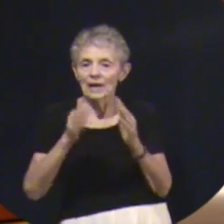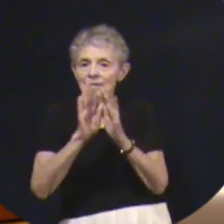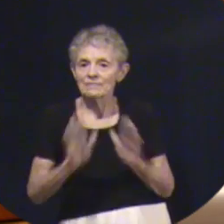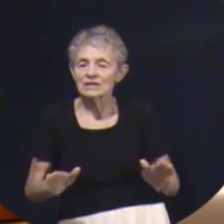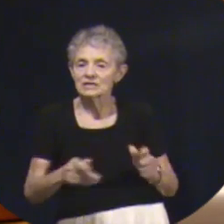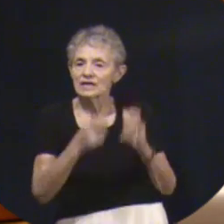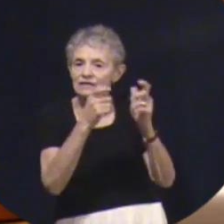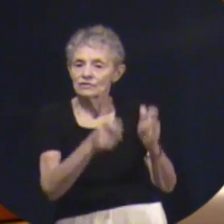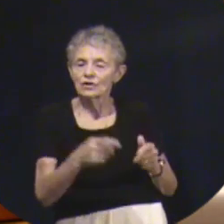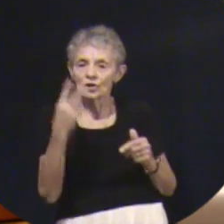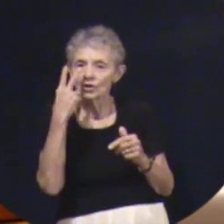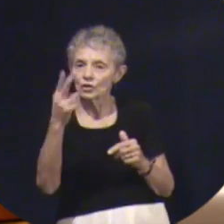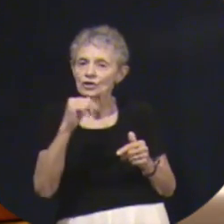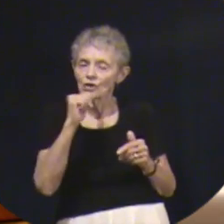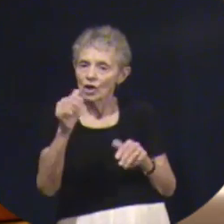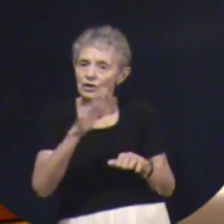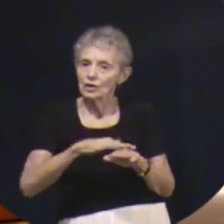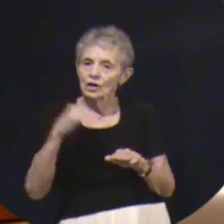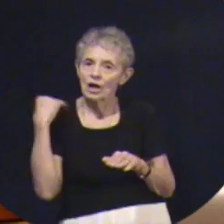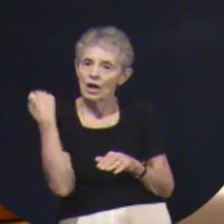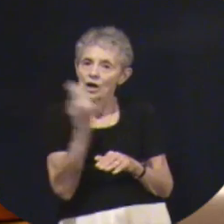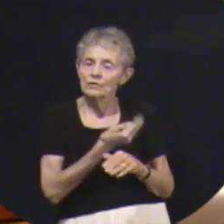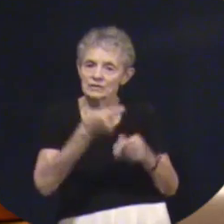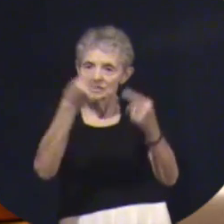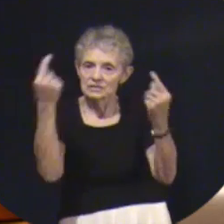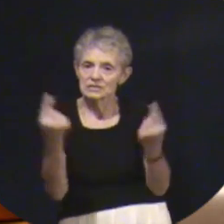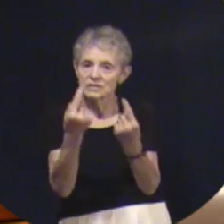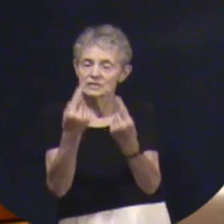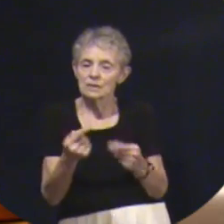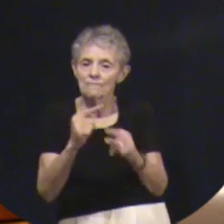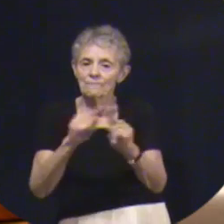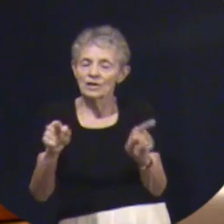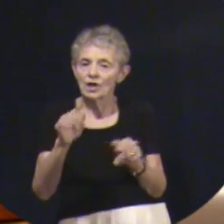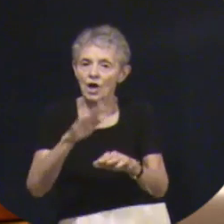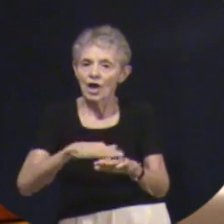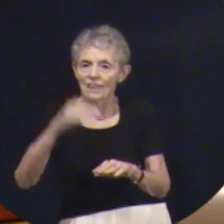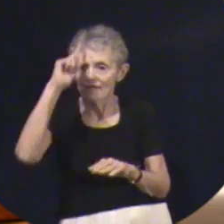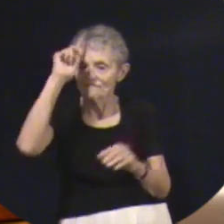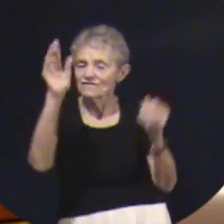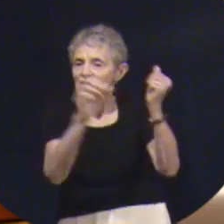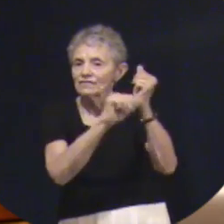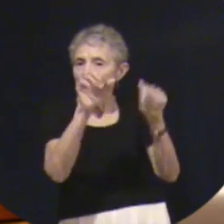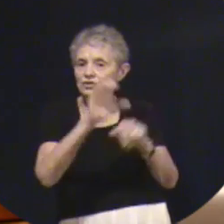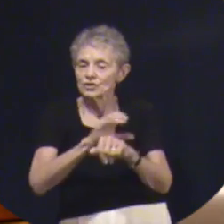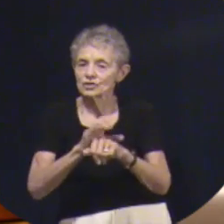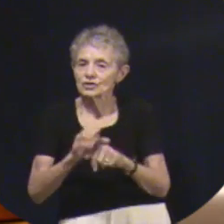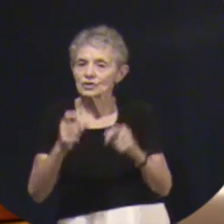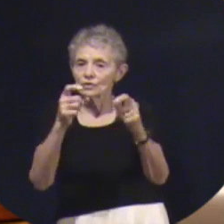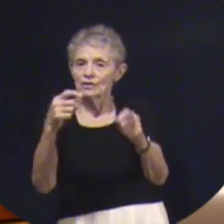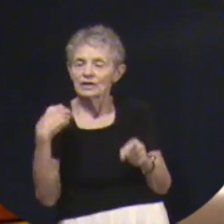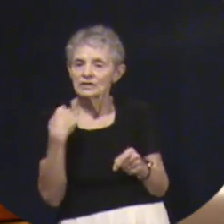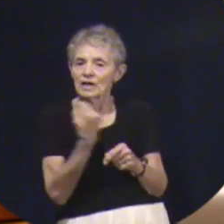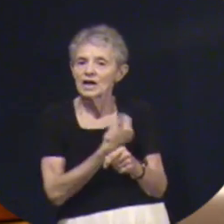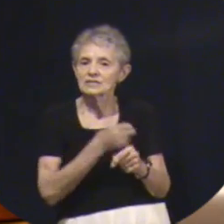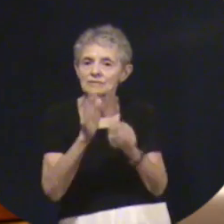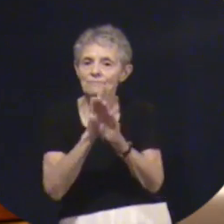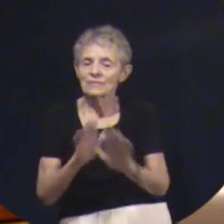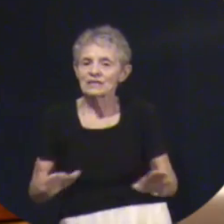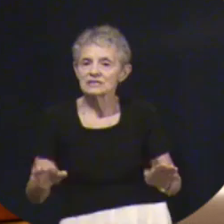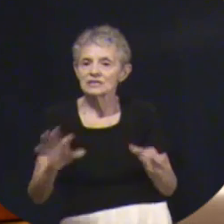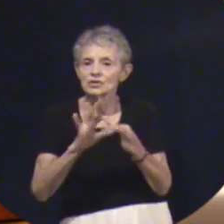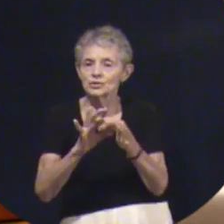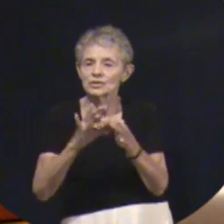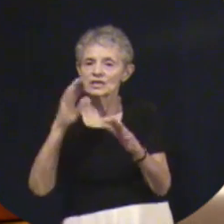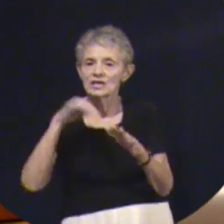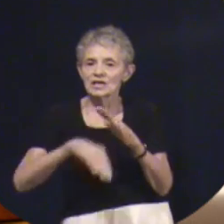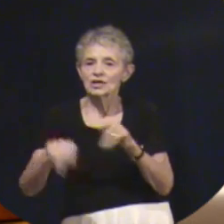sins, but on the faith of your church, and graciously grant her peace and unity in accordance with your will,